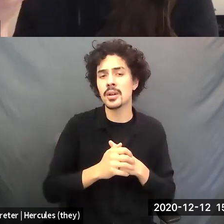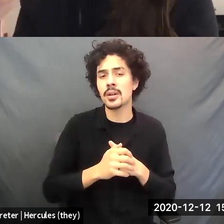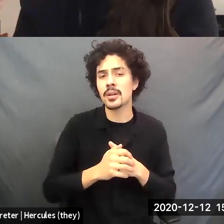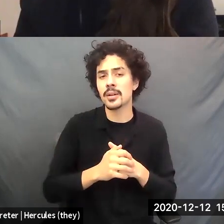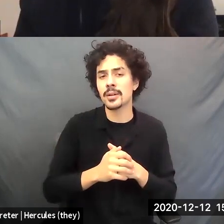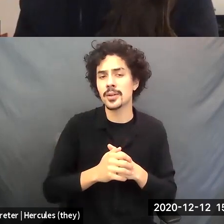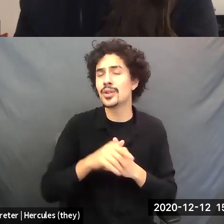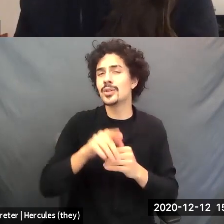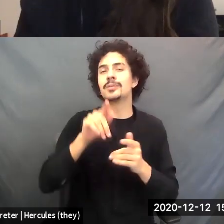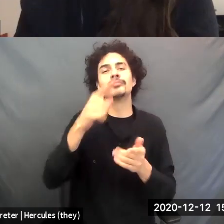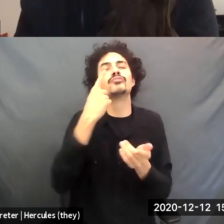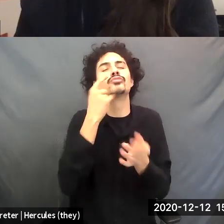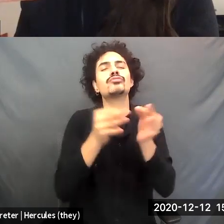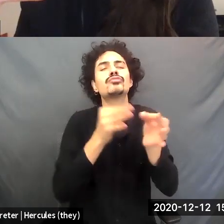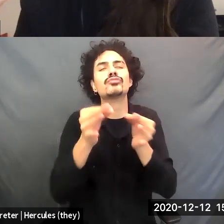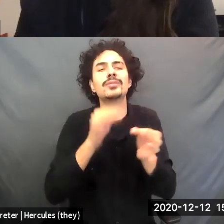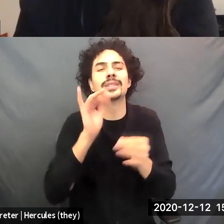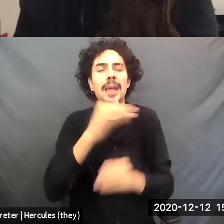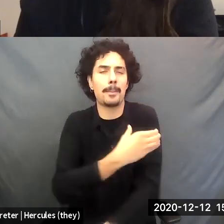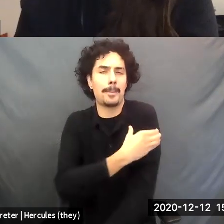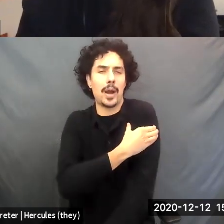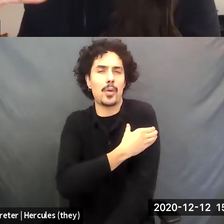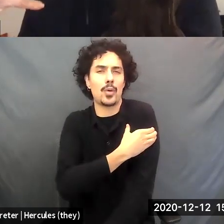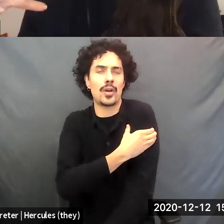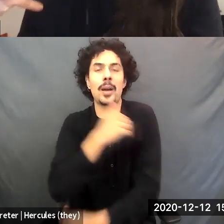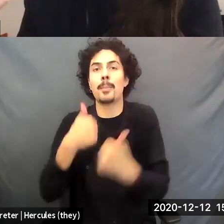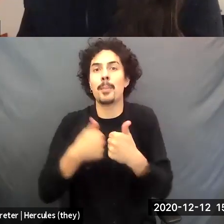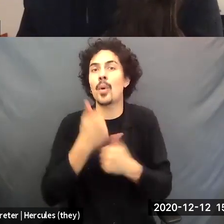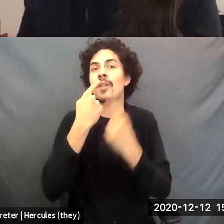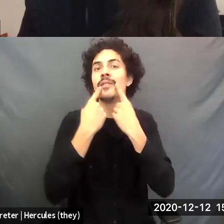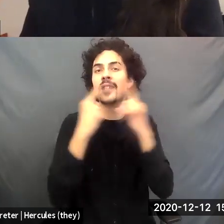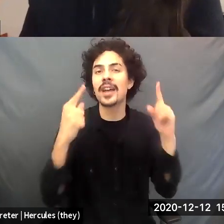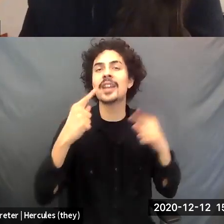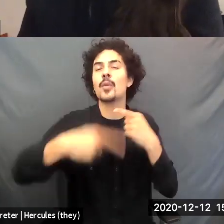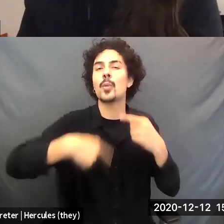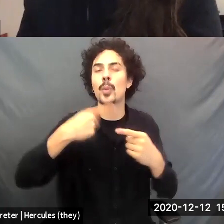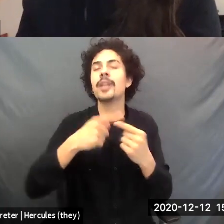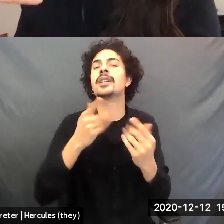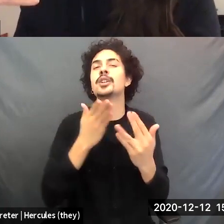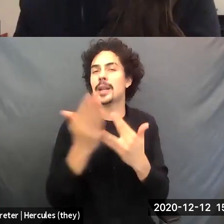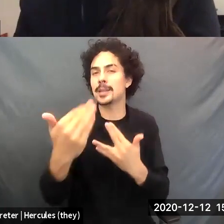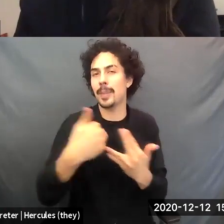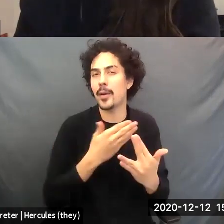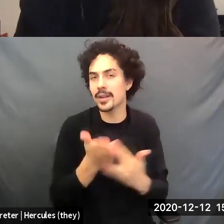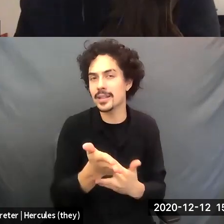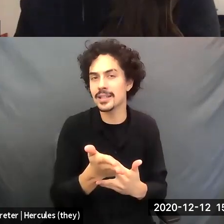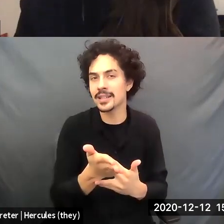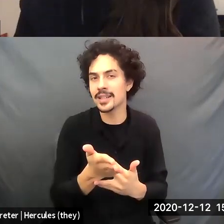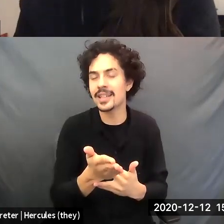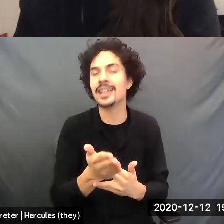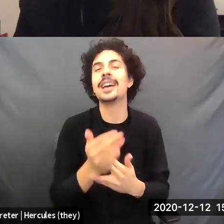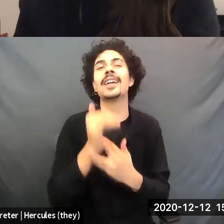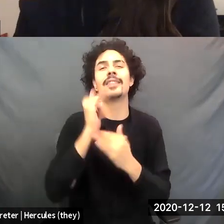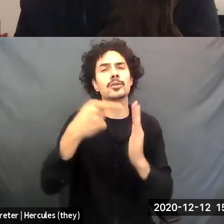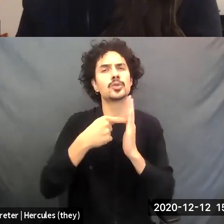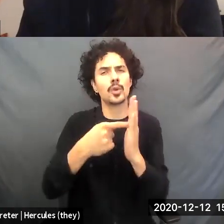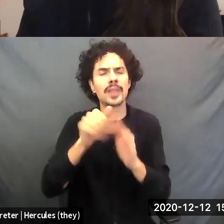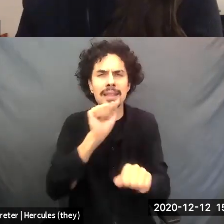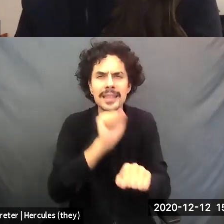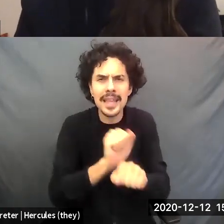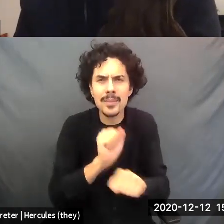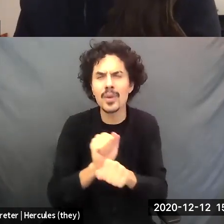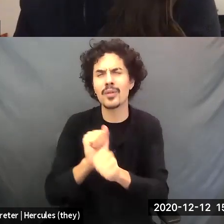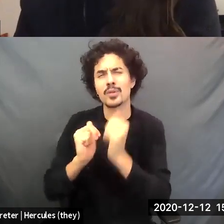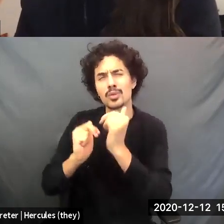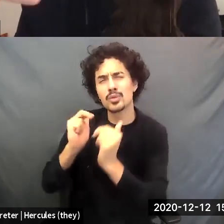you gave that quote of power being most effective when it's transparent. So there's something about showing the labor of construction